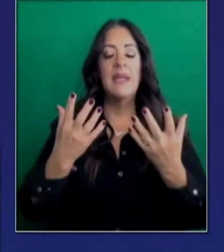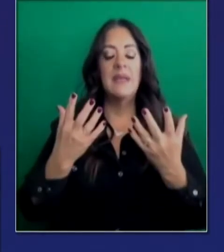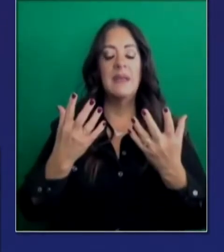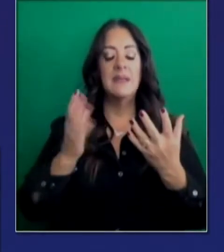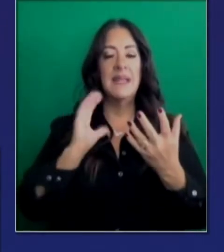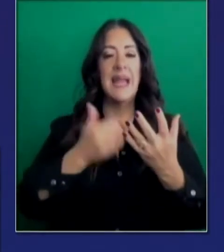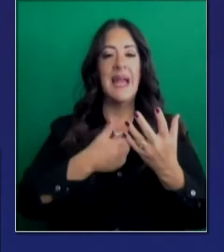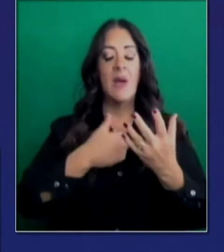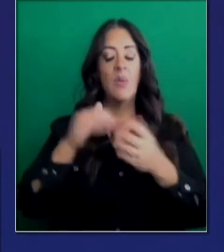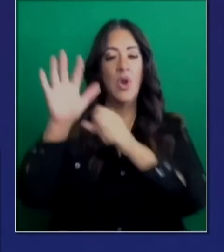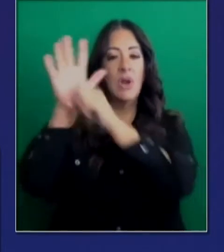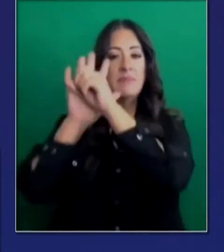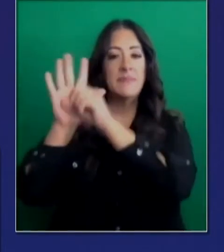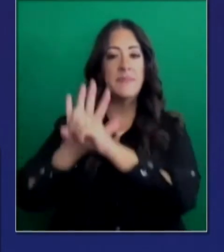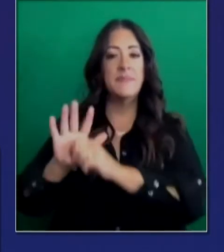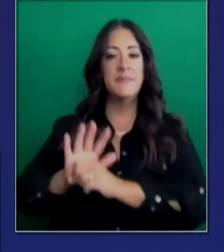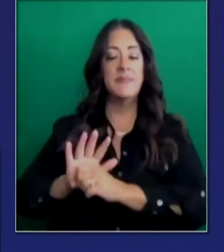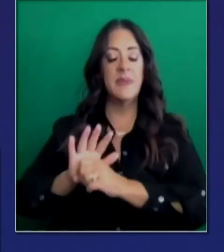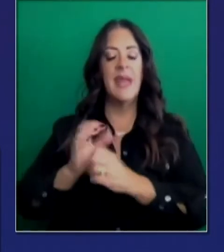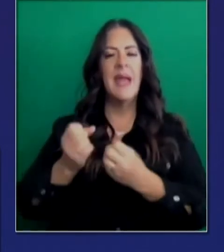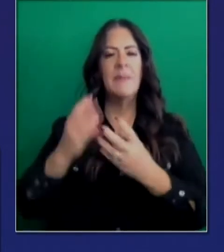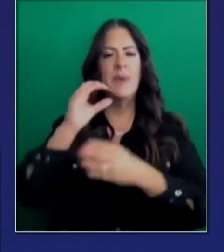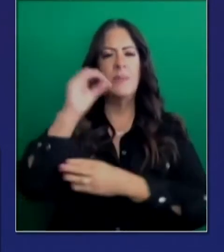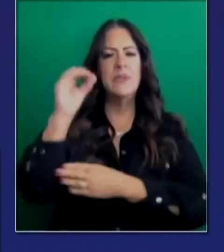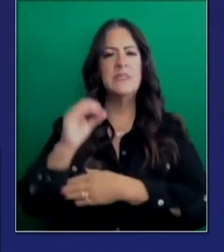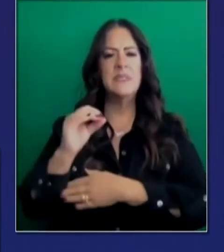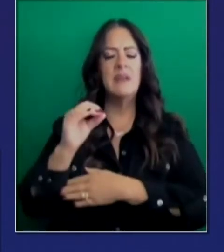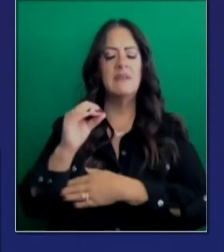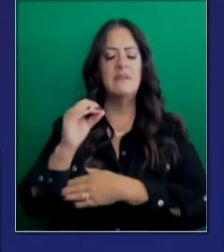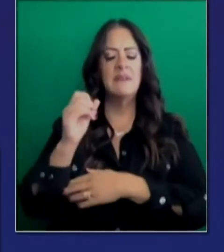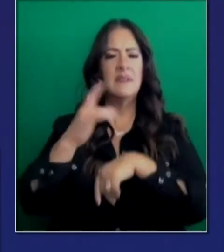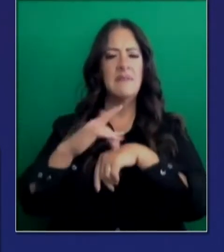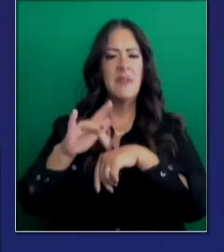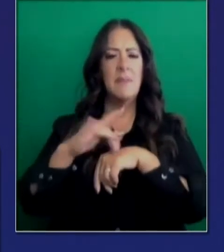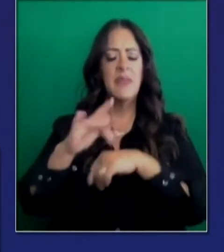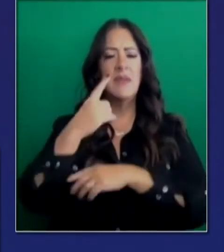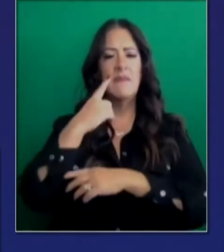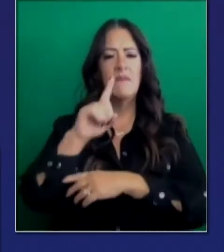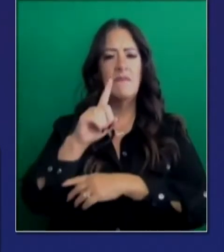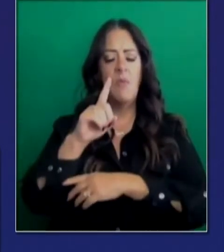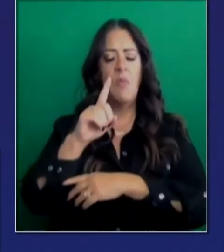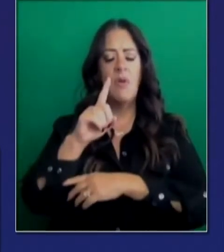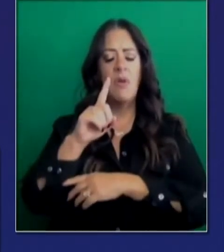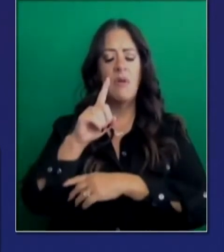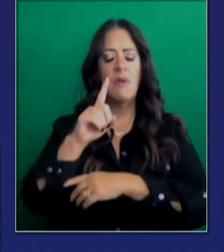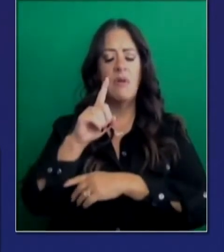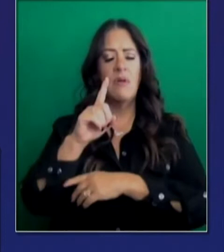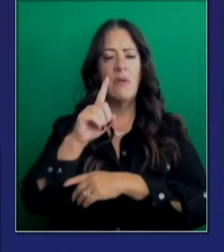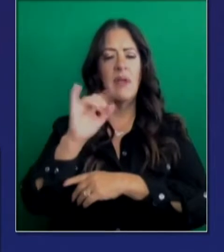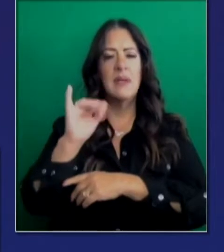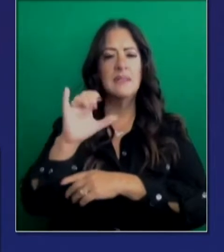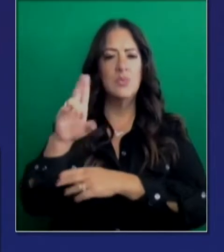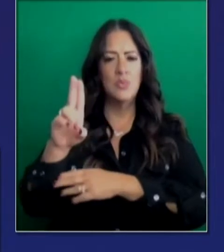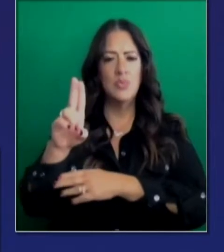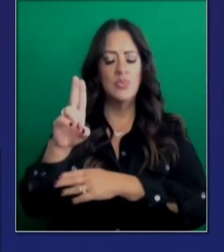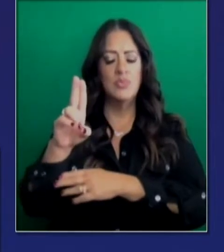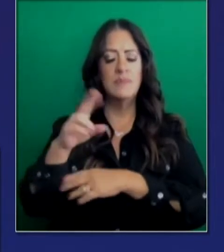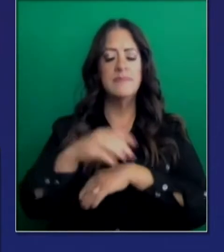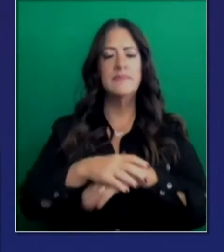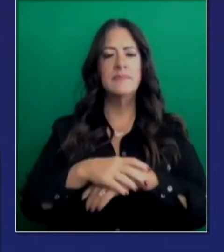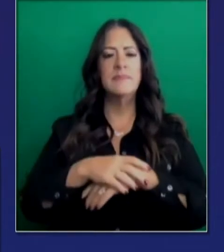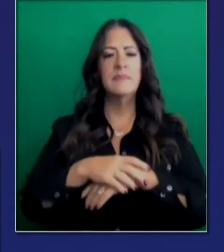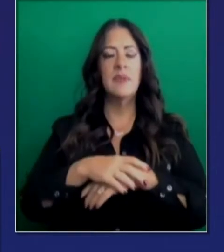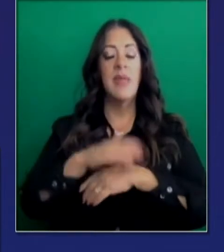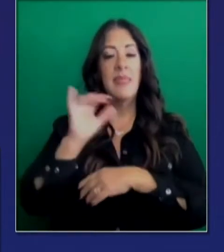being sober about this reality. You can look at this capacity. This, again, it does not mean no one has access to